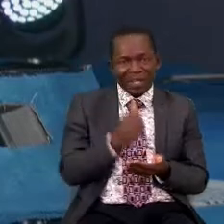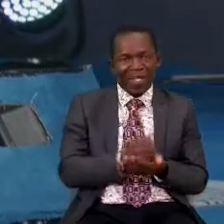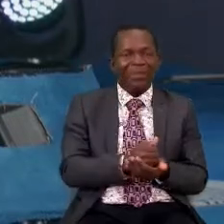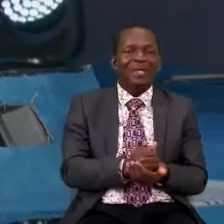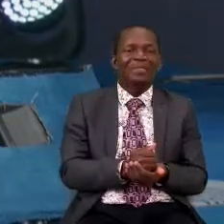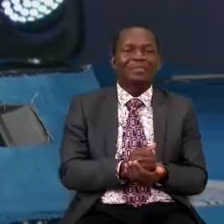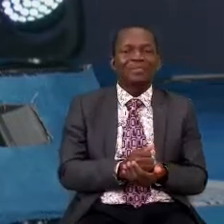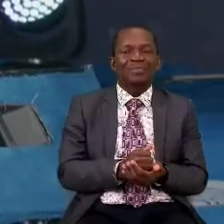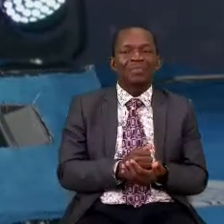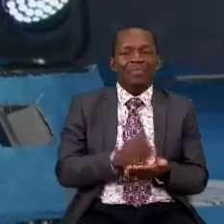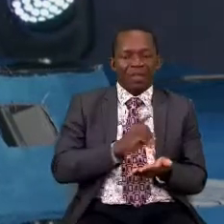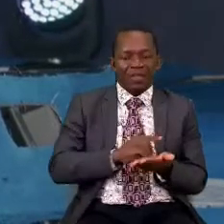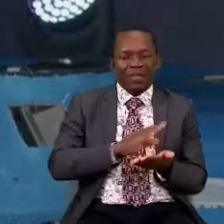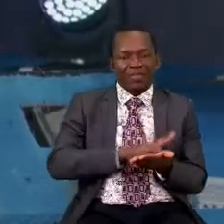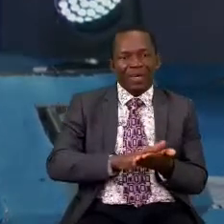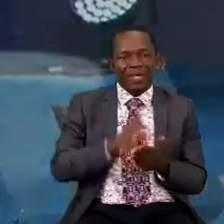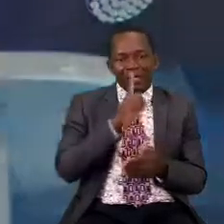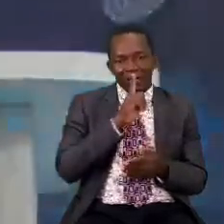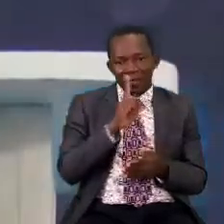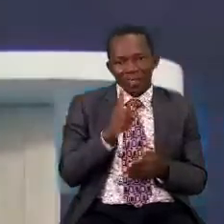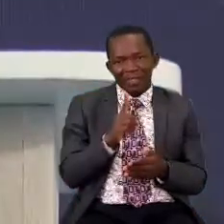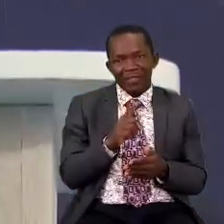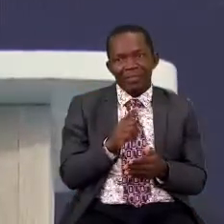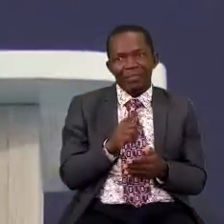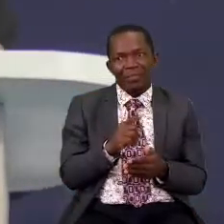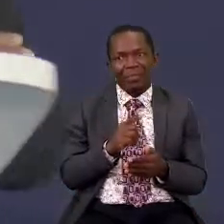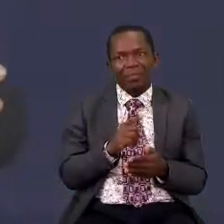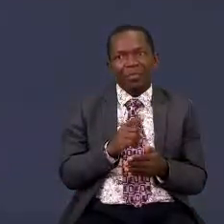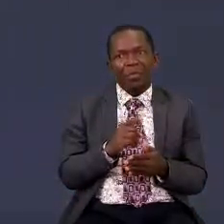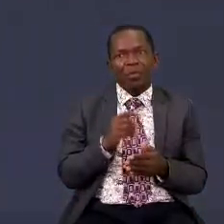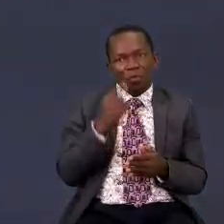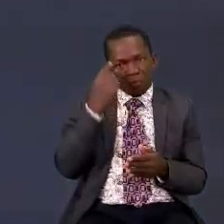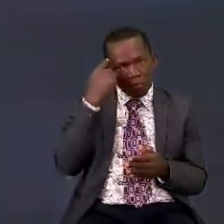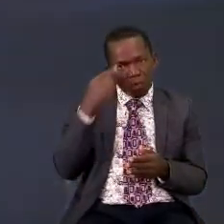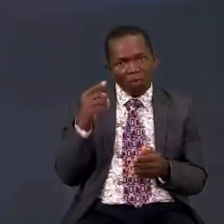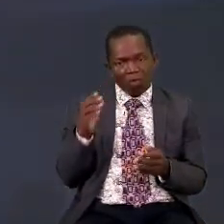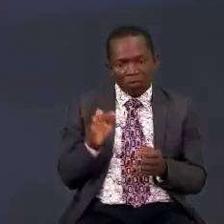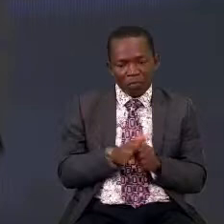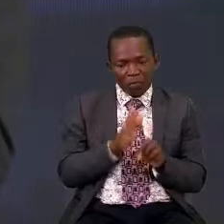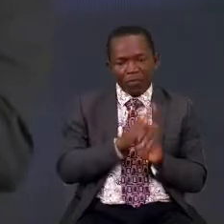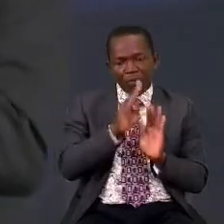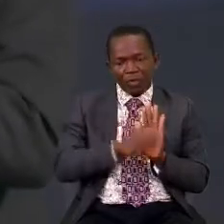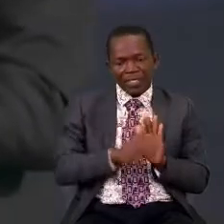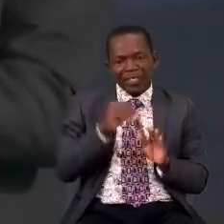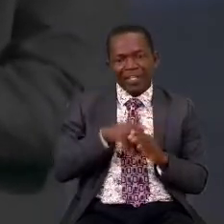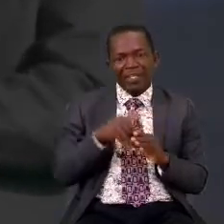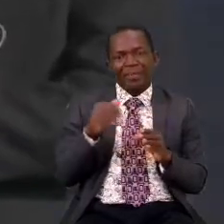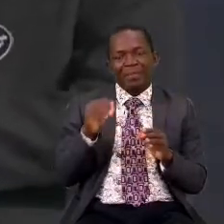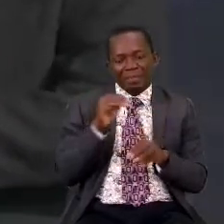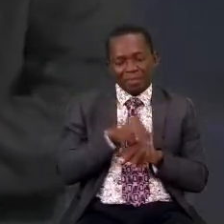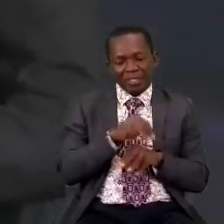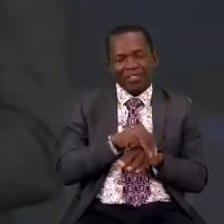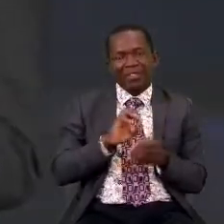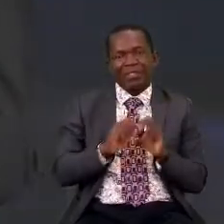ministry. Three things we're looking at in this passage. Number one is the divine proclamation of